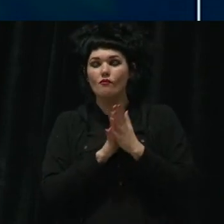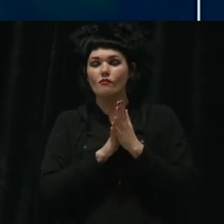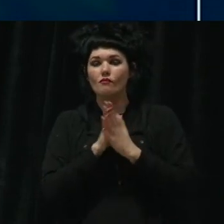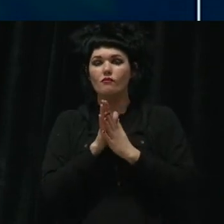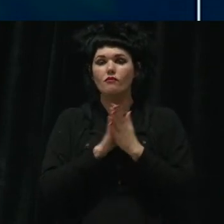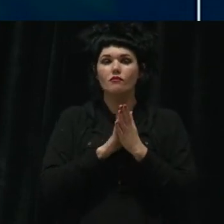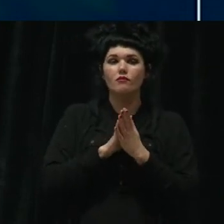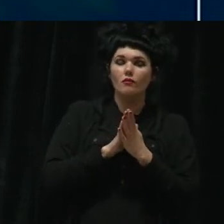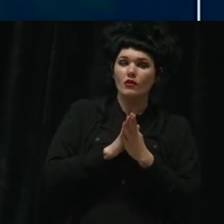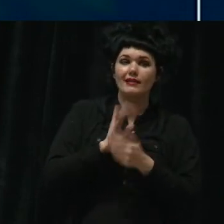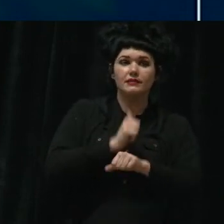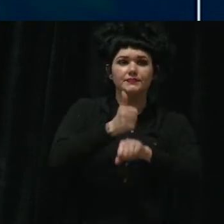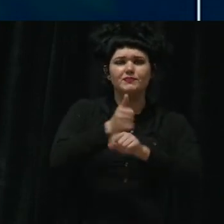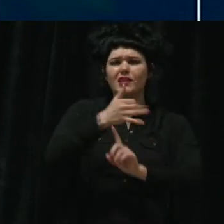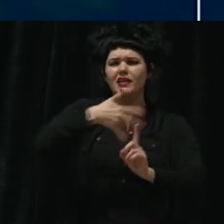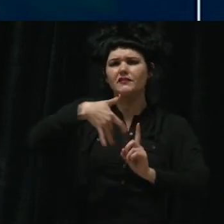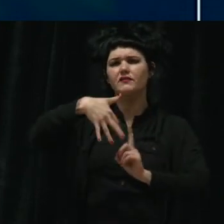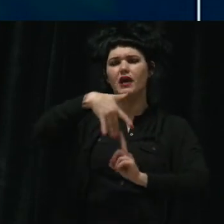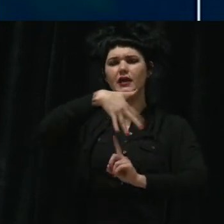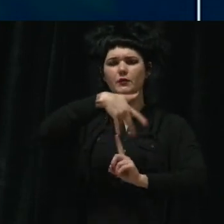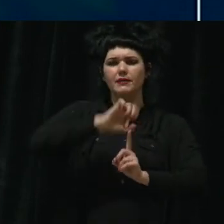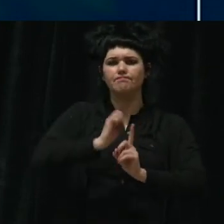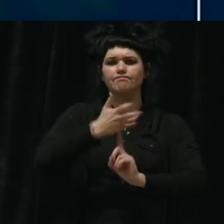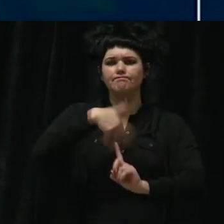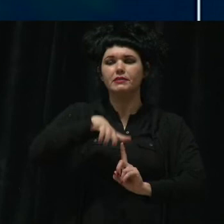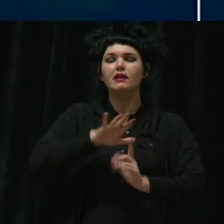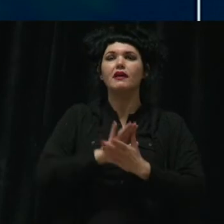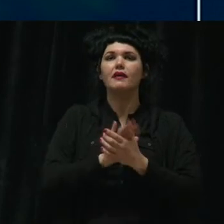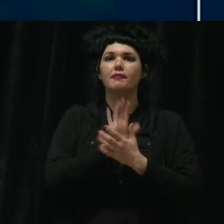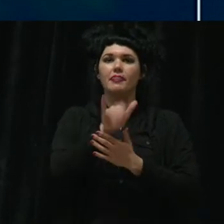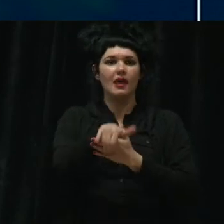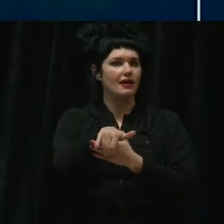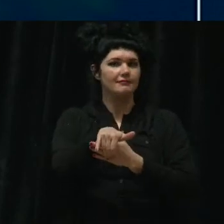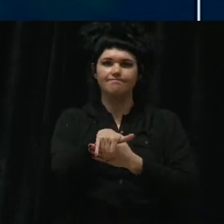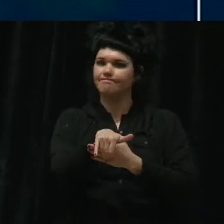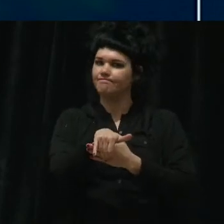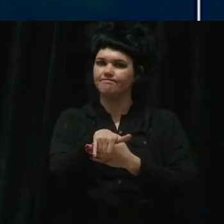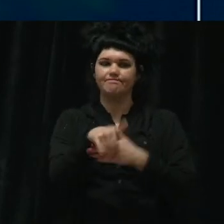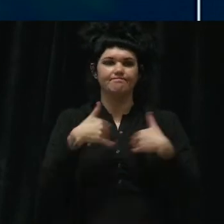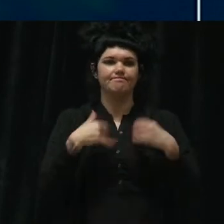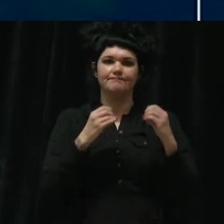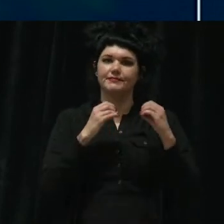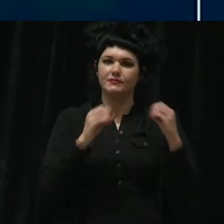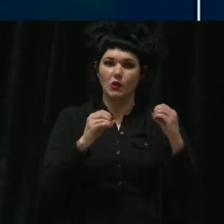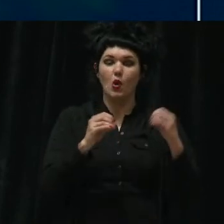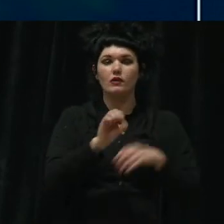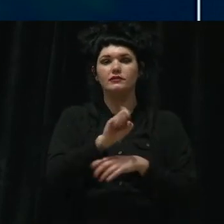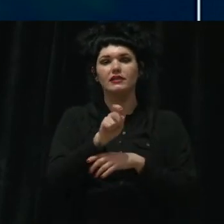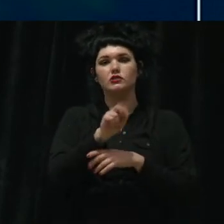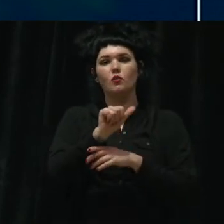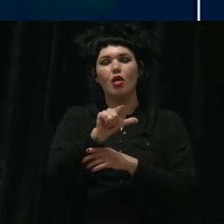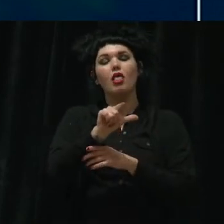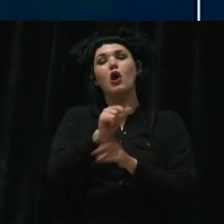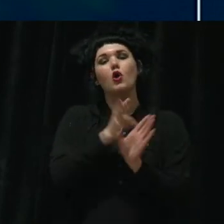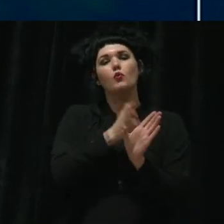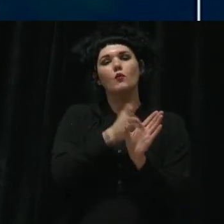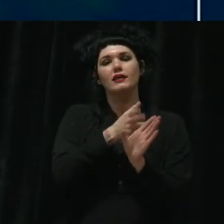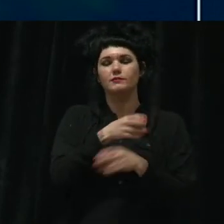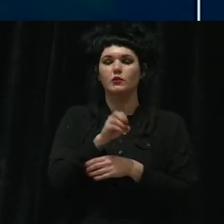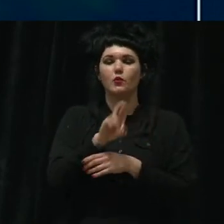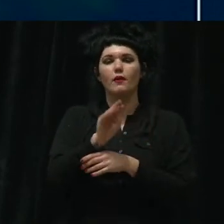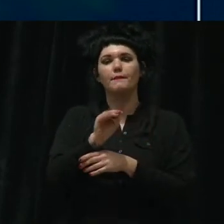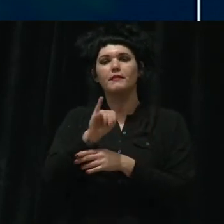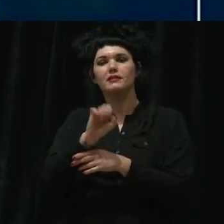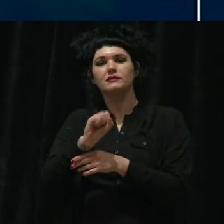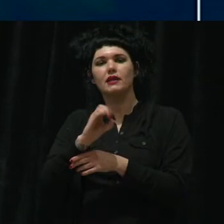an environment that is free of sexual harassment and sexual misconduct. Which